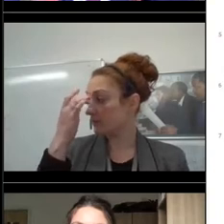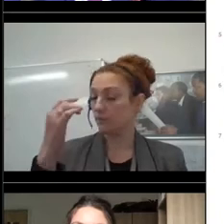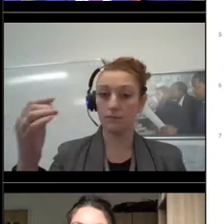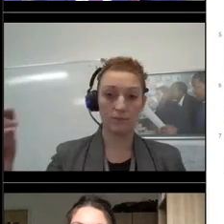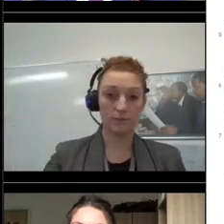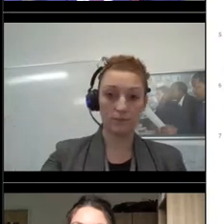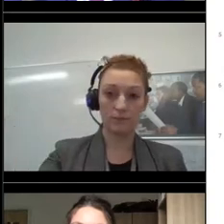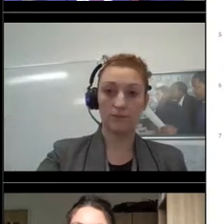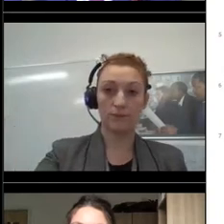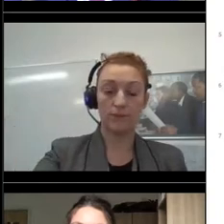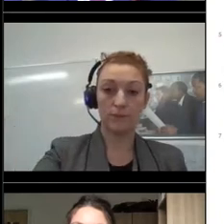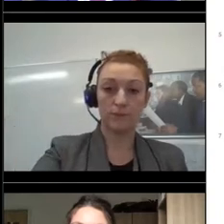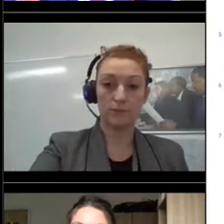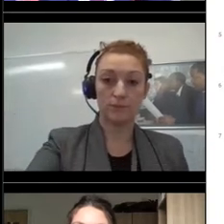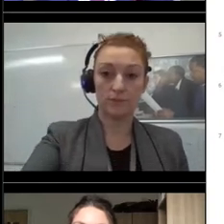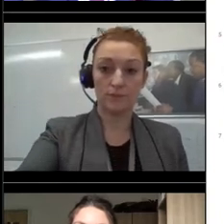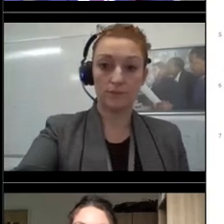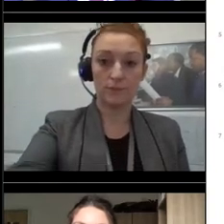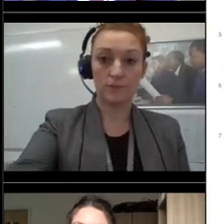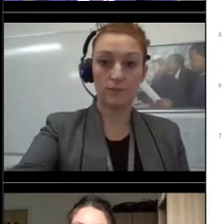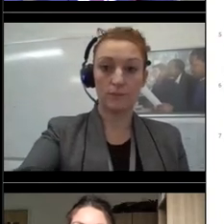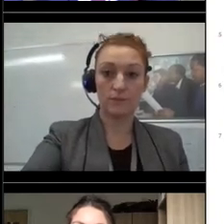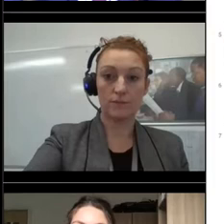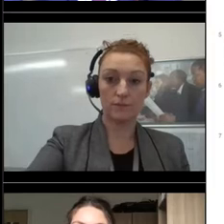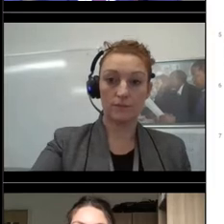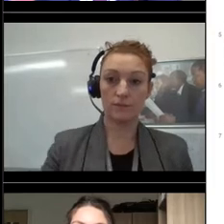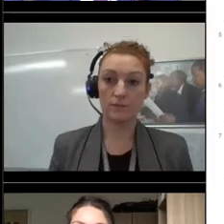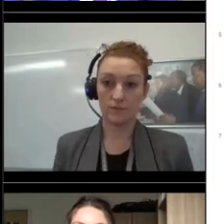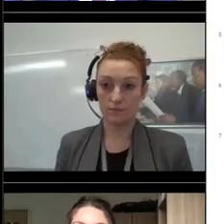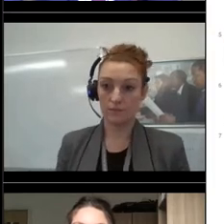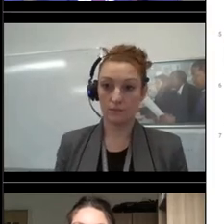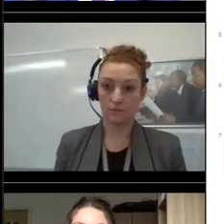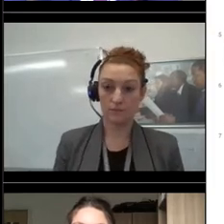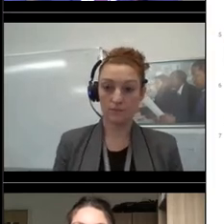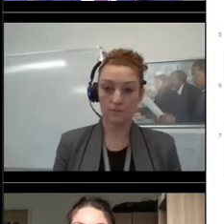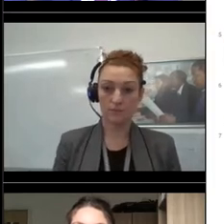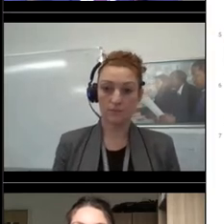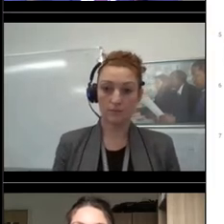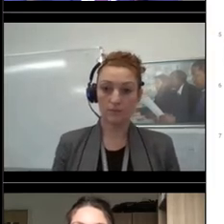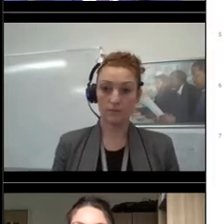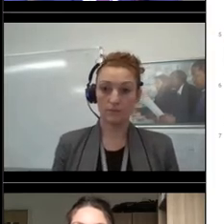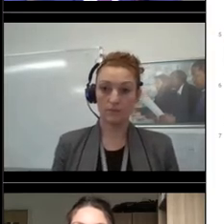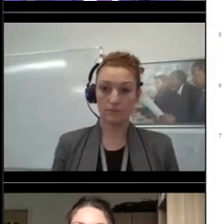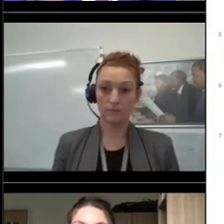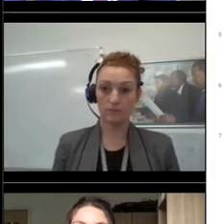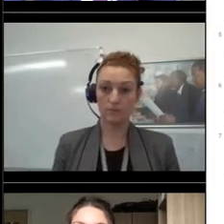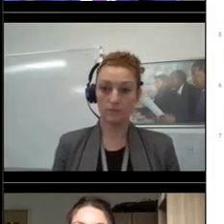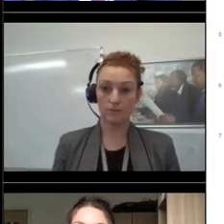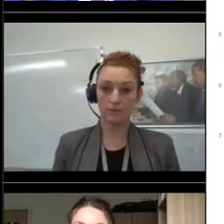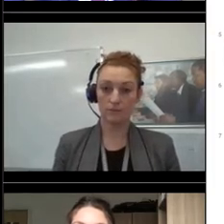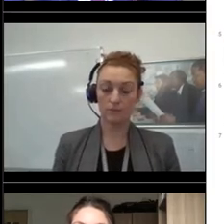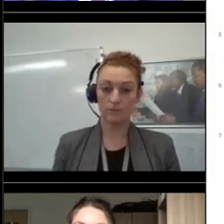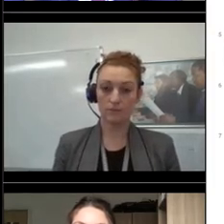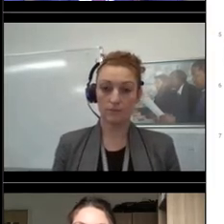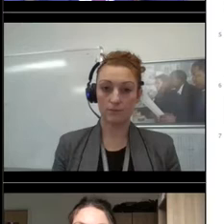those difficult meetings, to ask the questions around, is provision likely to be better elsewhere? Have we exhausted